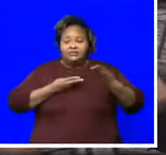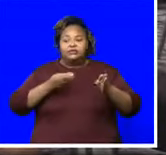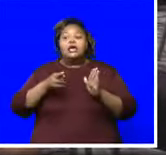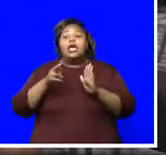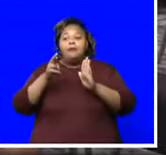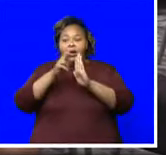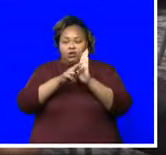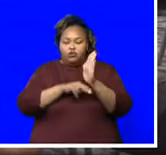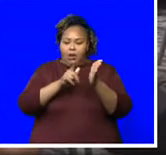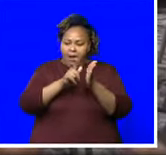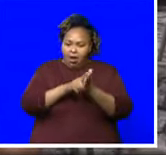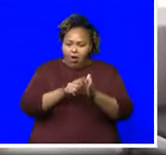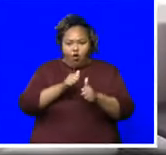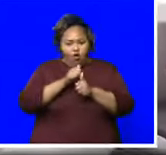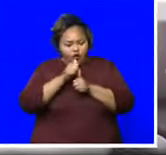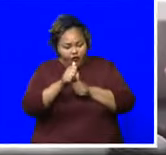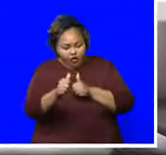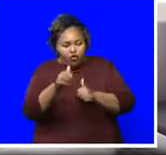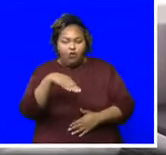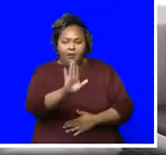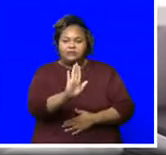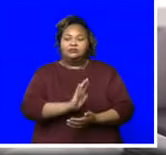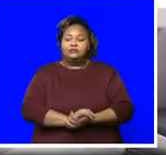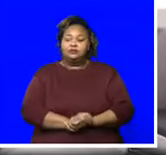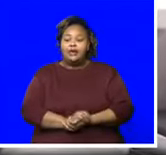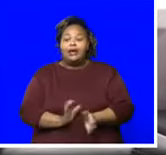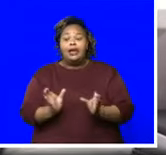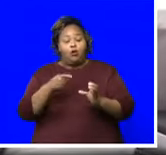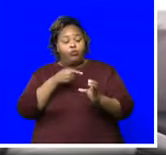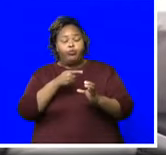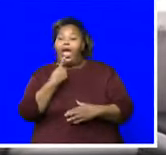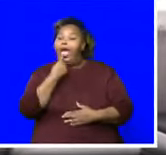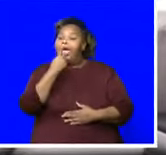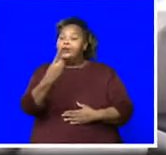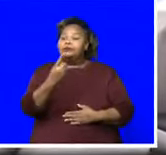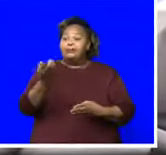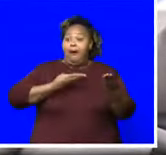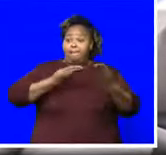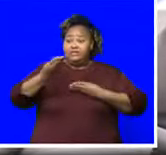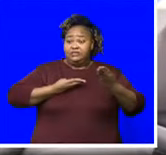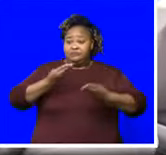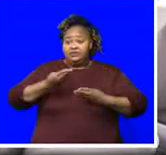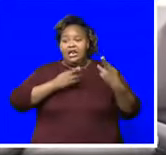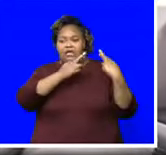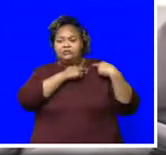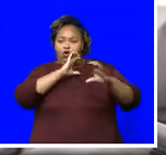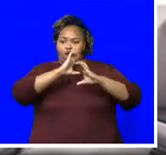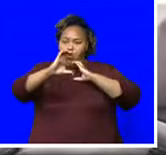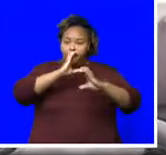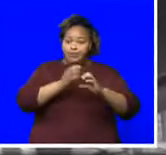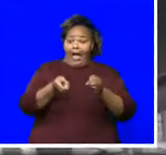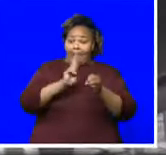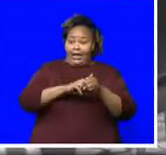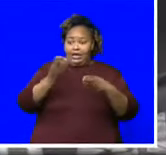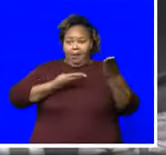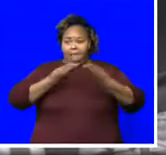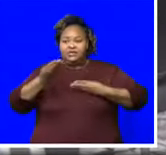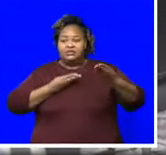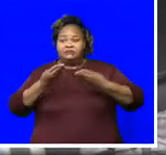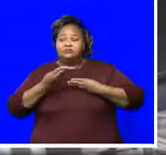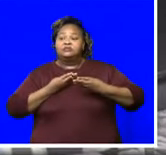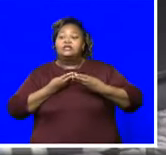kuleli Eswatini Communications Commission lithi Tingaphanda techumana kanye nalabathutha imbahla lethengwe kulamanye